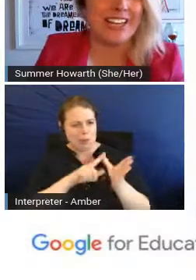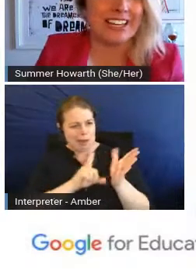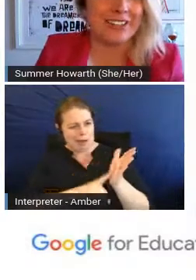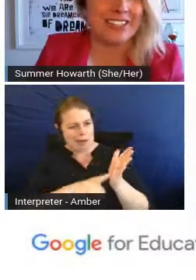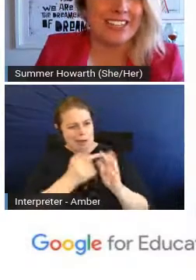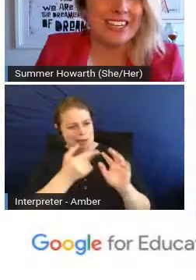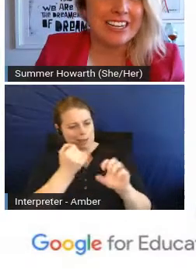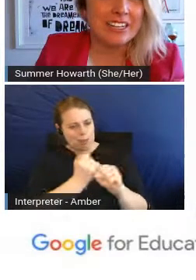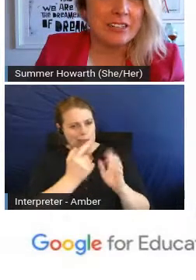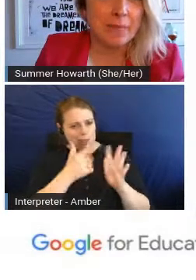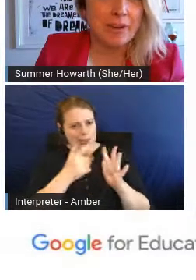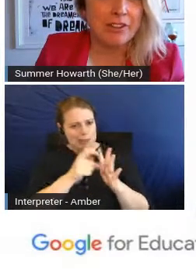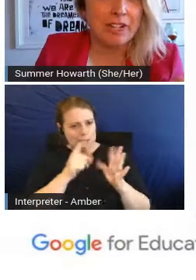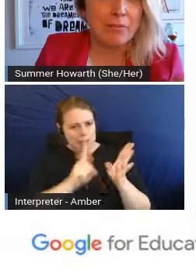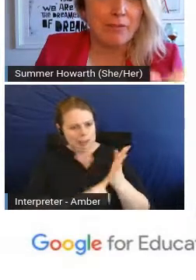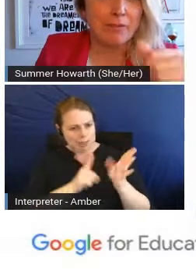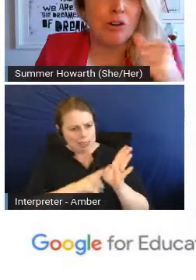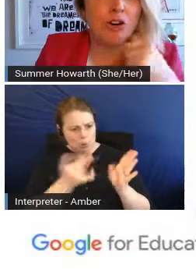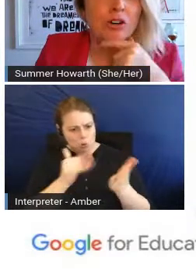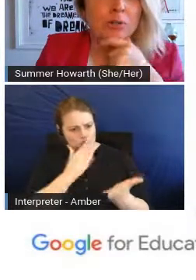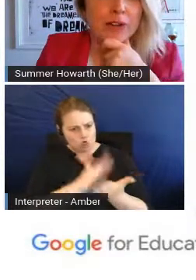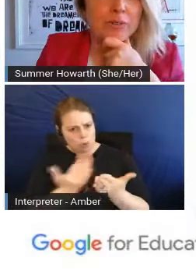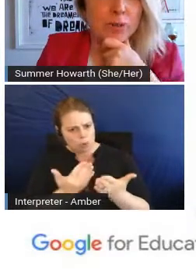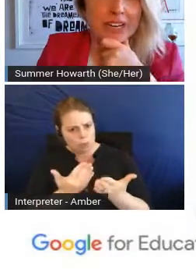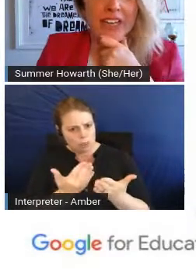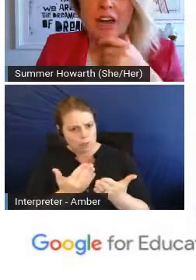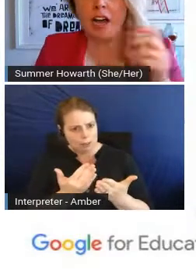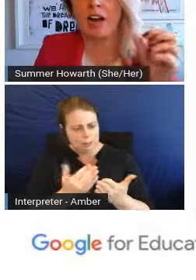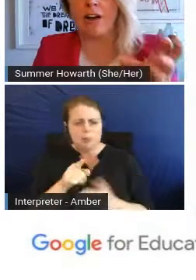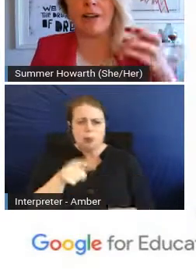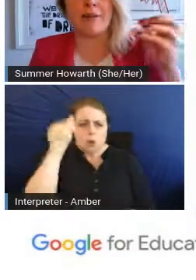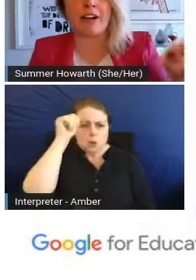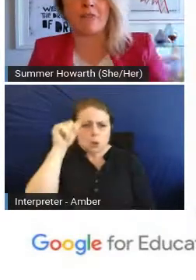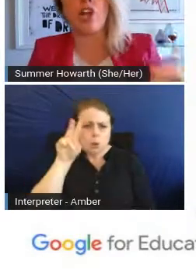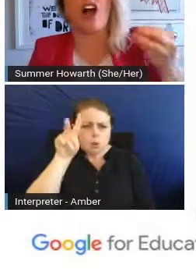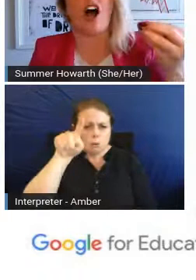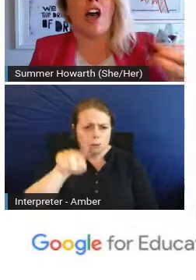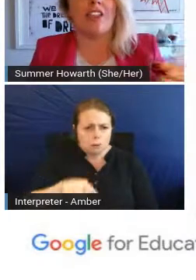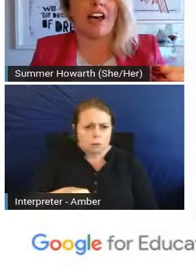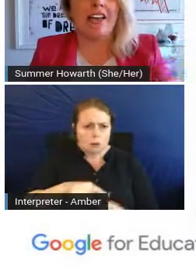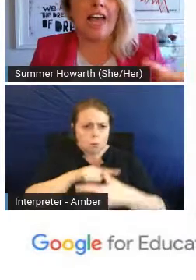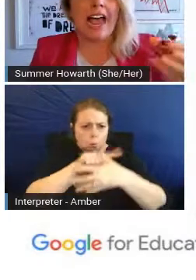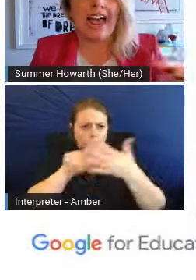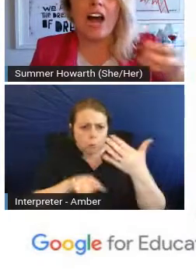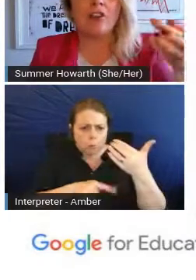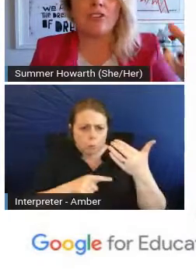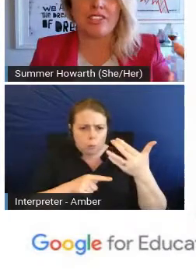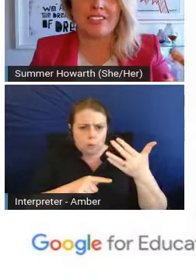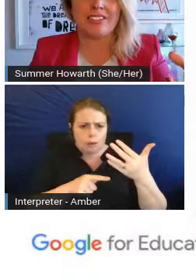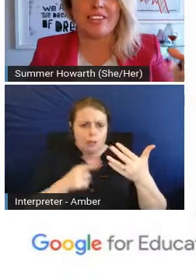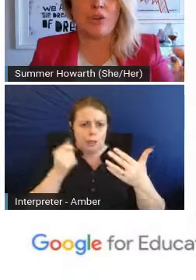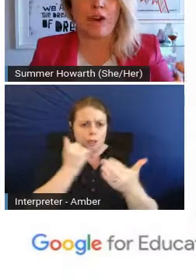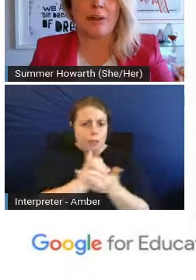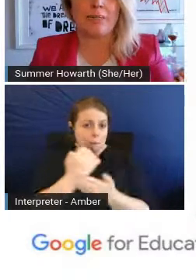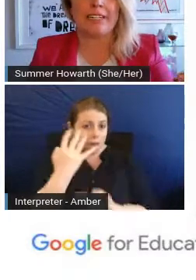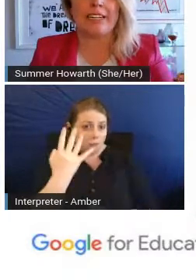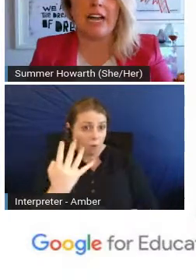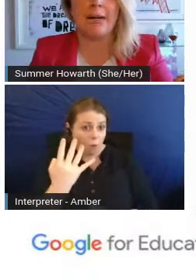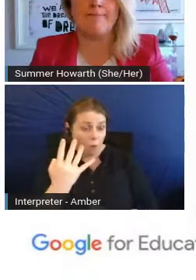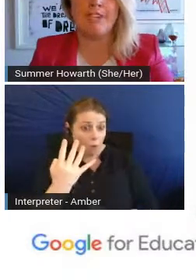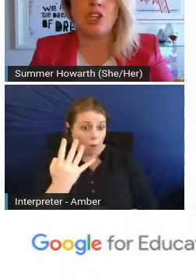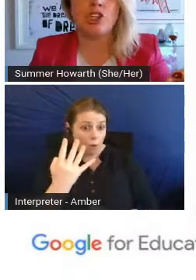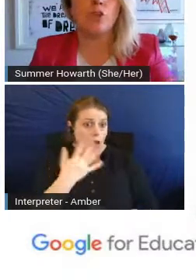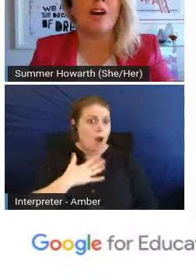The one in there, Chris, number 4, when I'm trying to highlight how this is